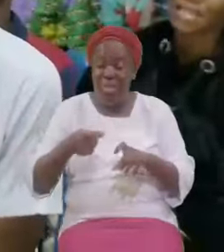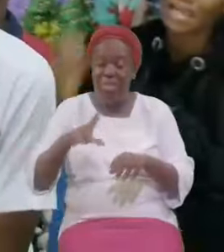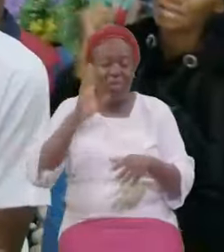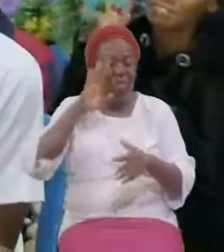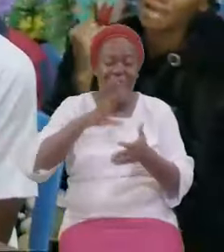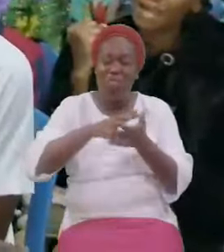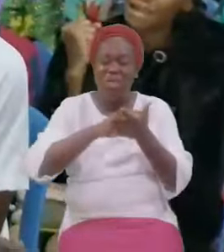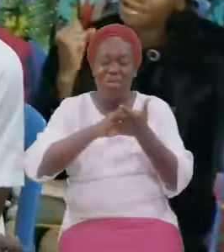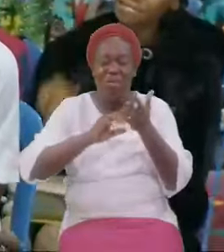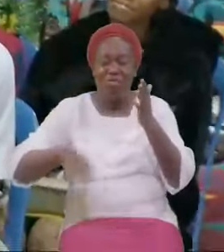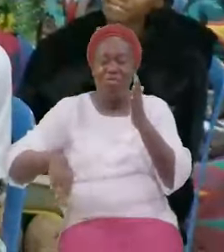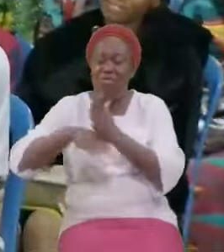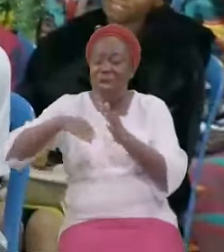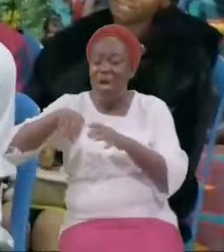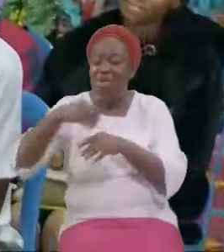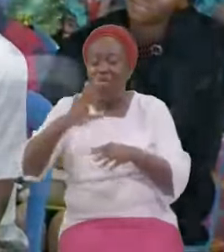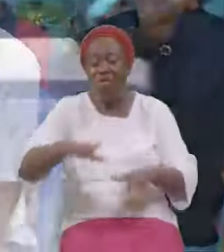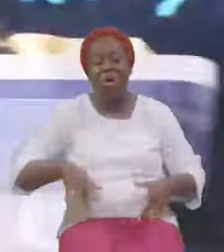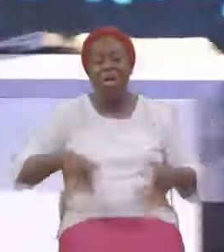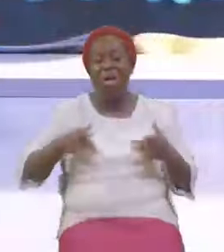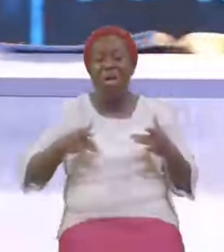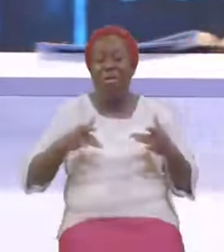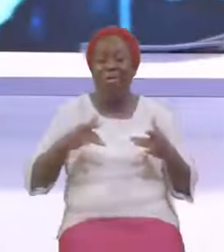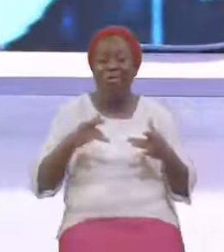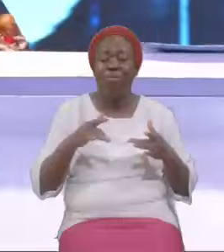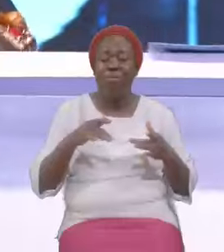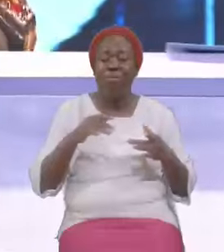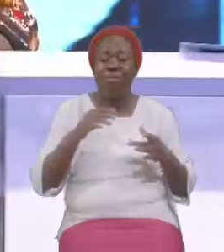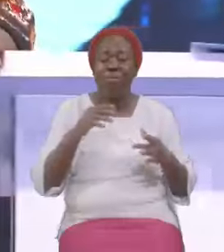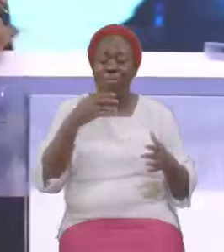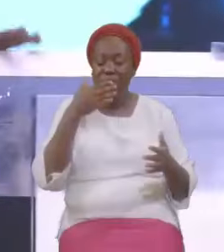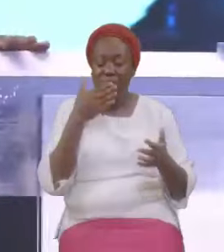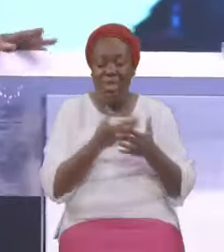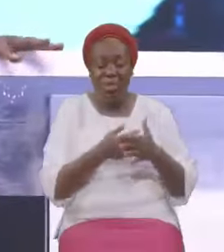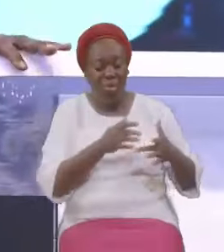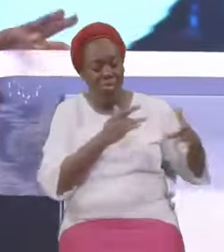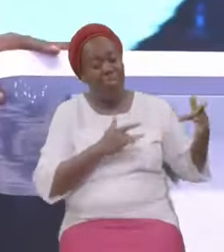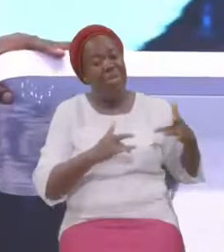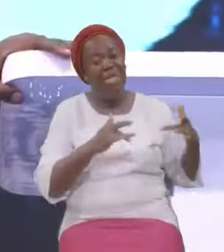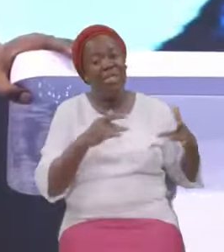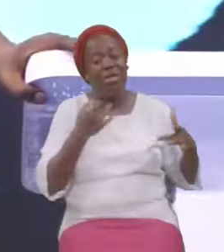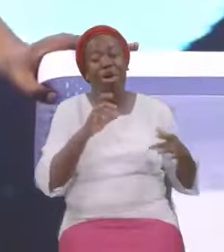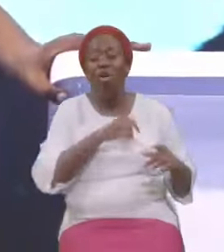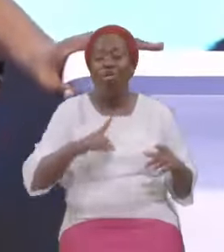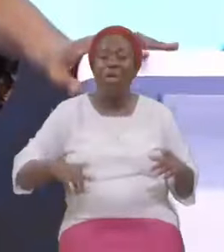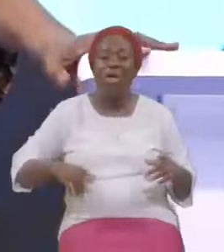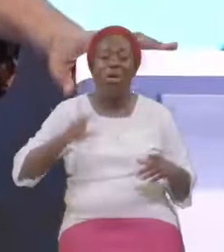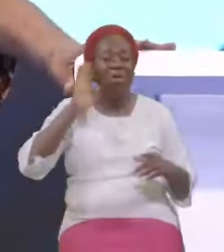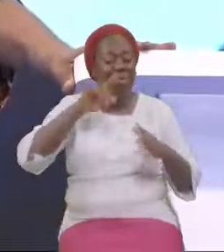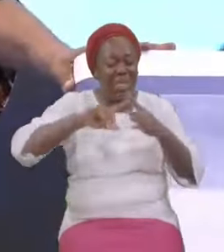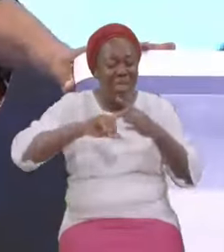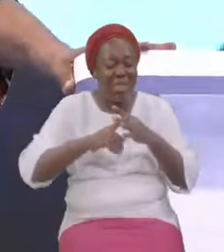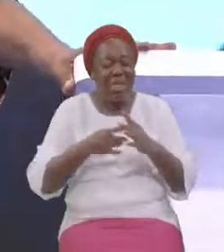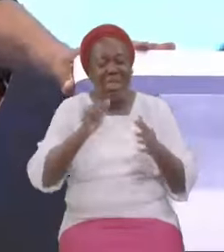life. Amen. The good mercy of the Lord will start a new story for your